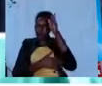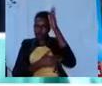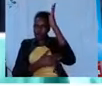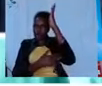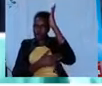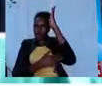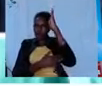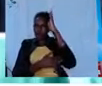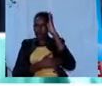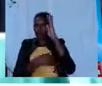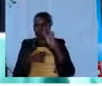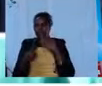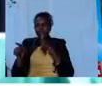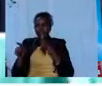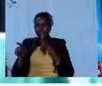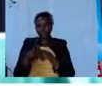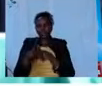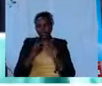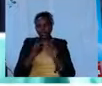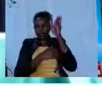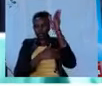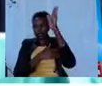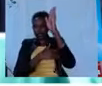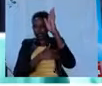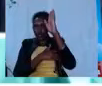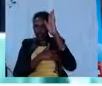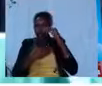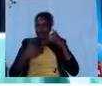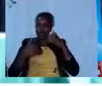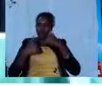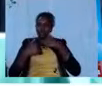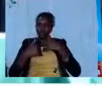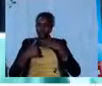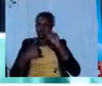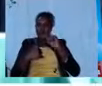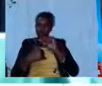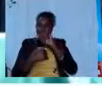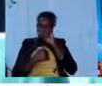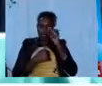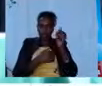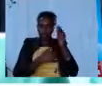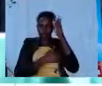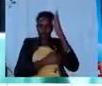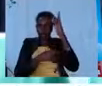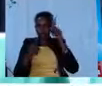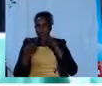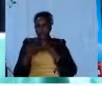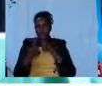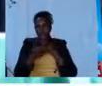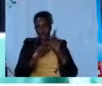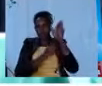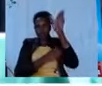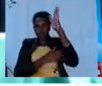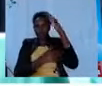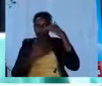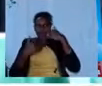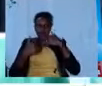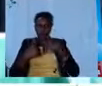kama wewe. Hakuna Mungu